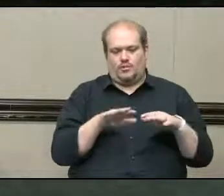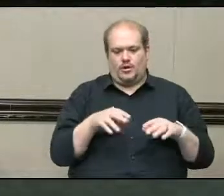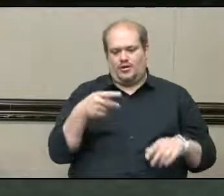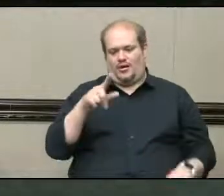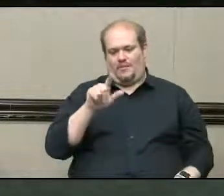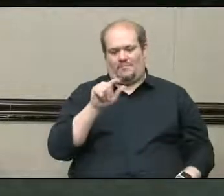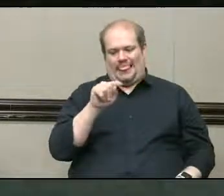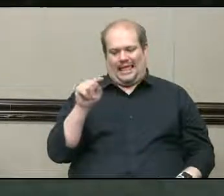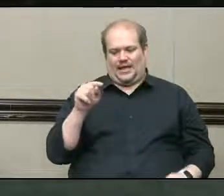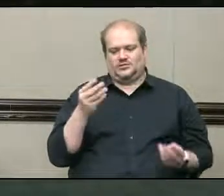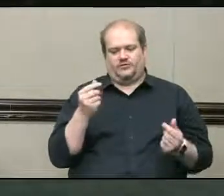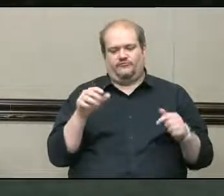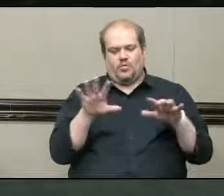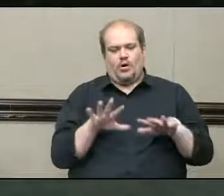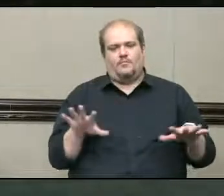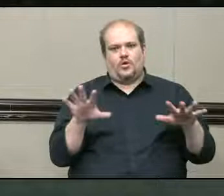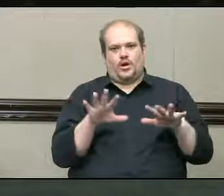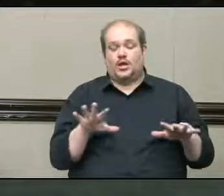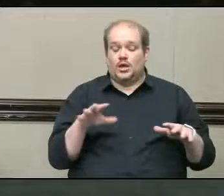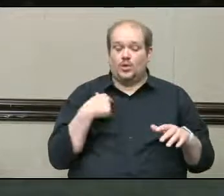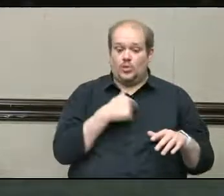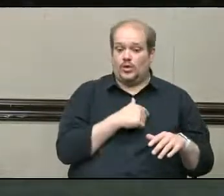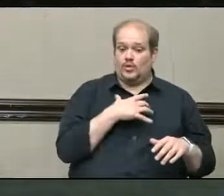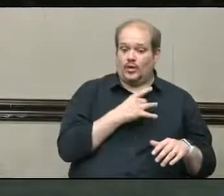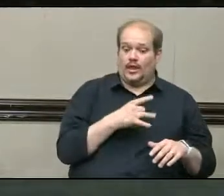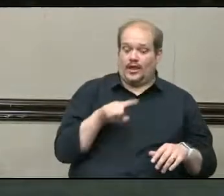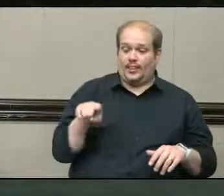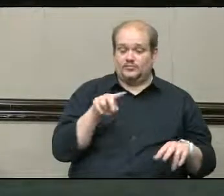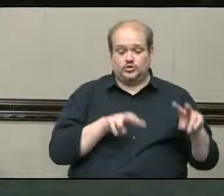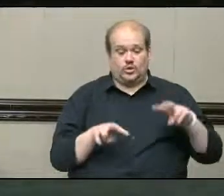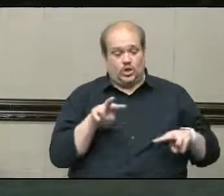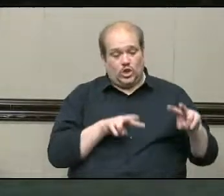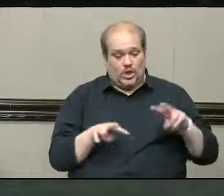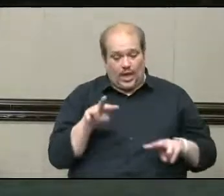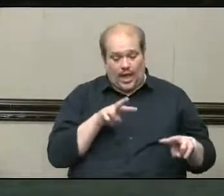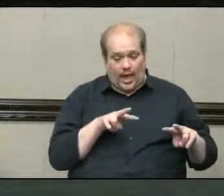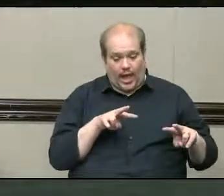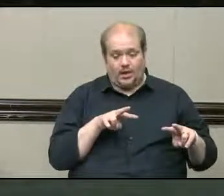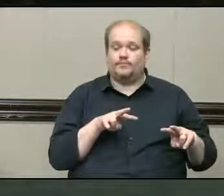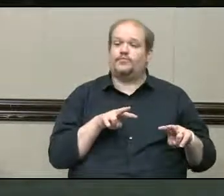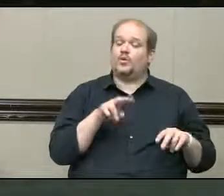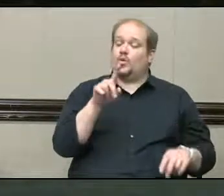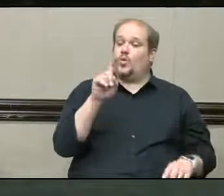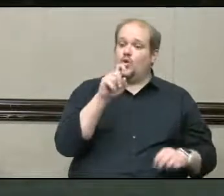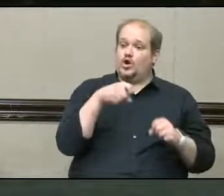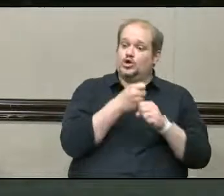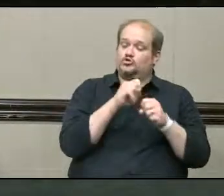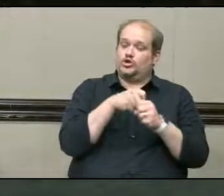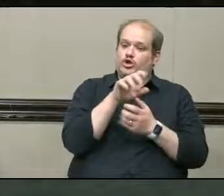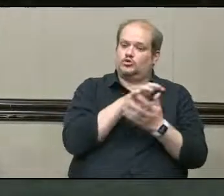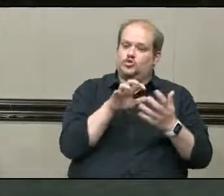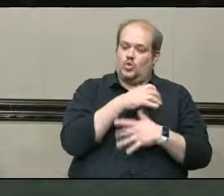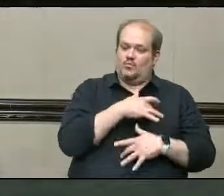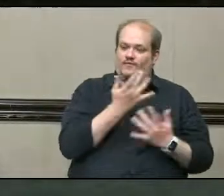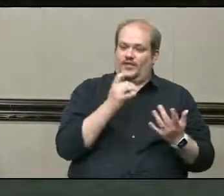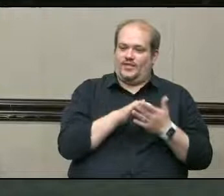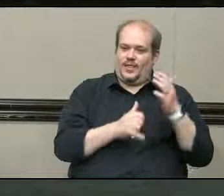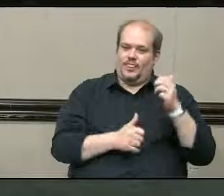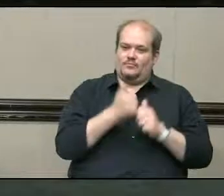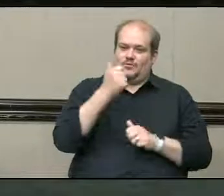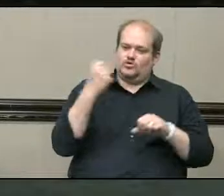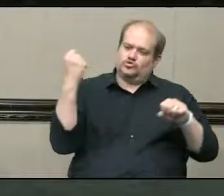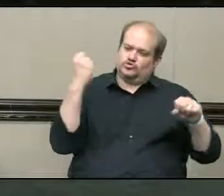of property. What we would like them to look at is in the 100-year storm event, which is your